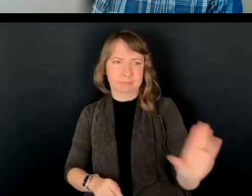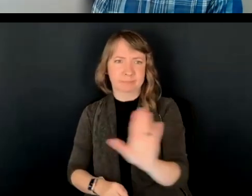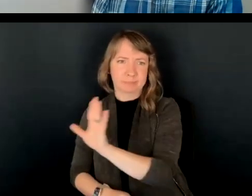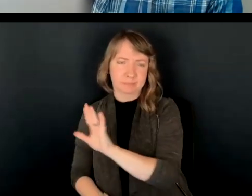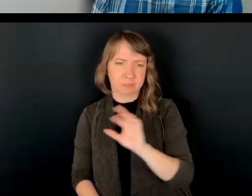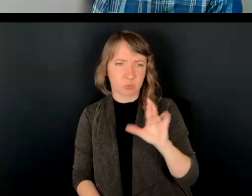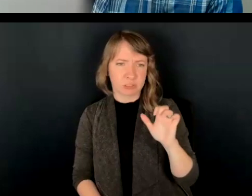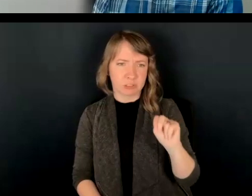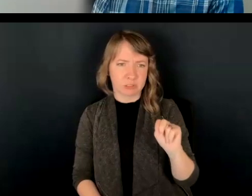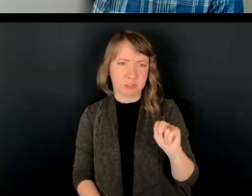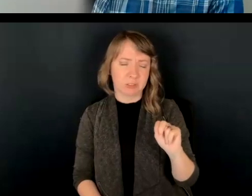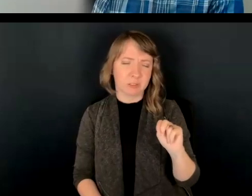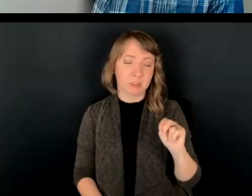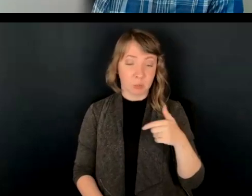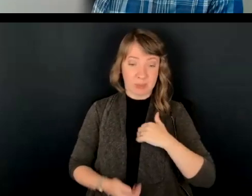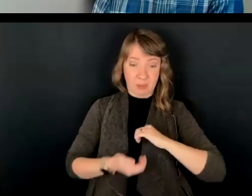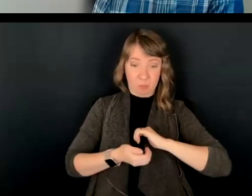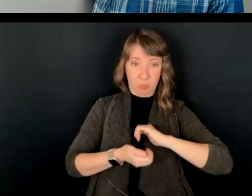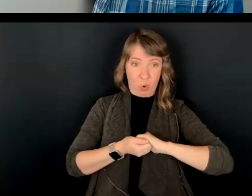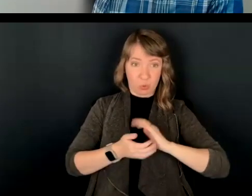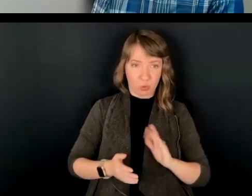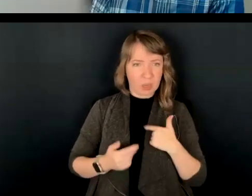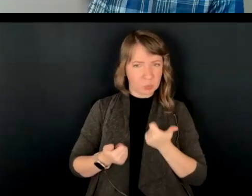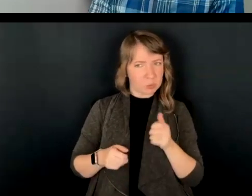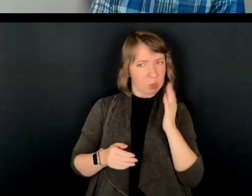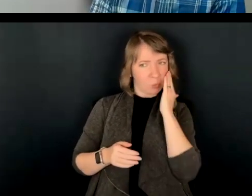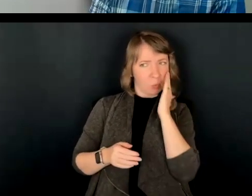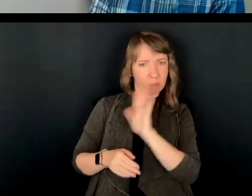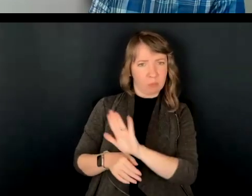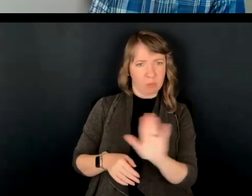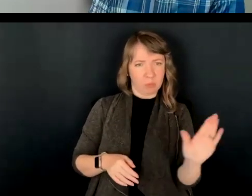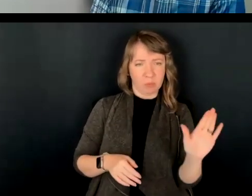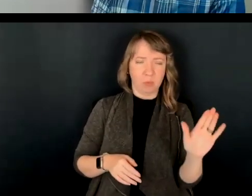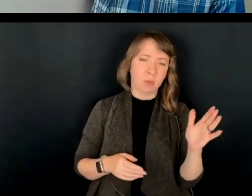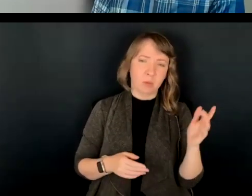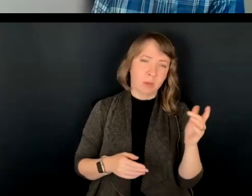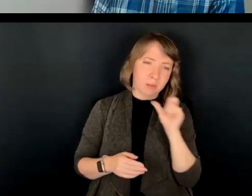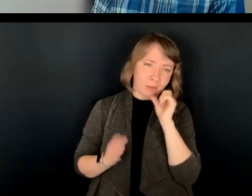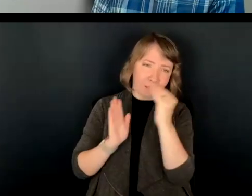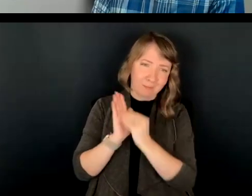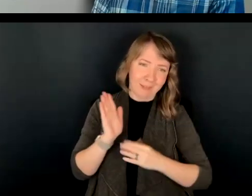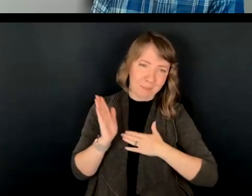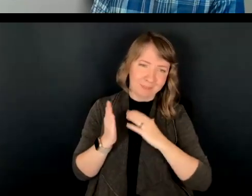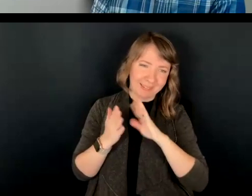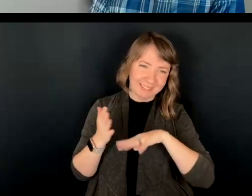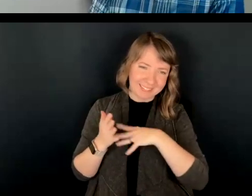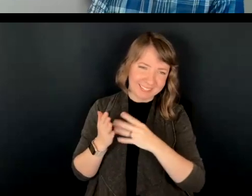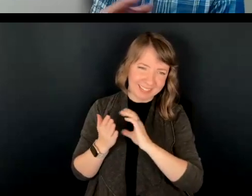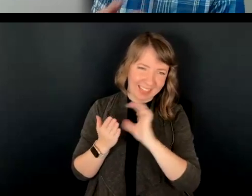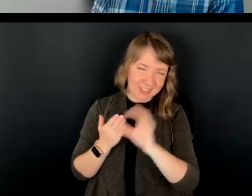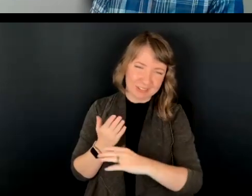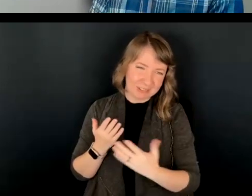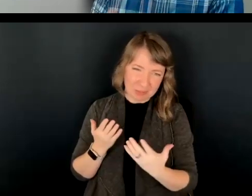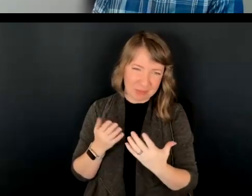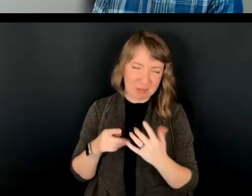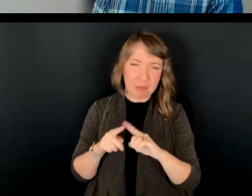from a partner side, I try to have awareness of those things. I don't have them programmed to my calendar exactly, but I feel like they're just part